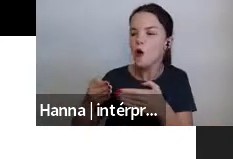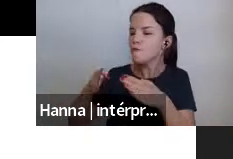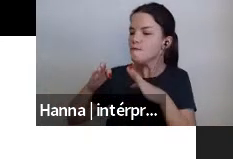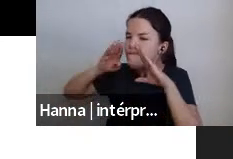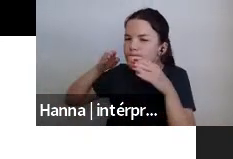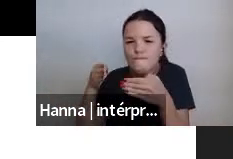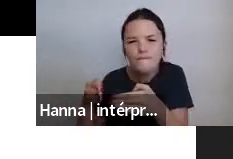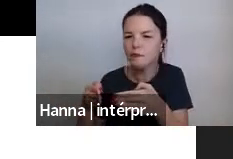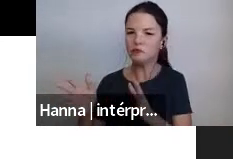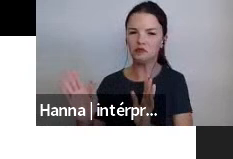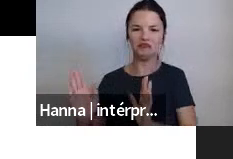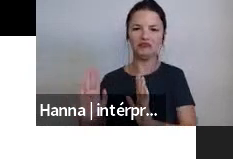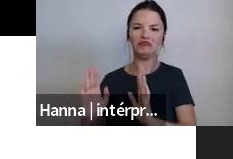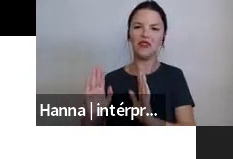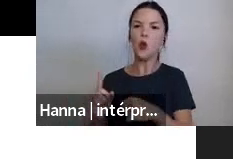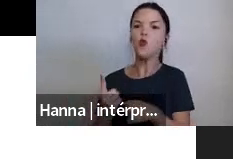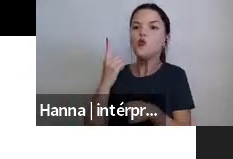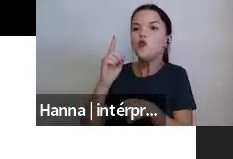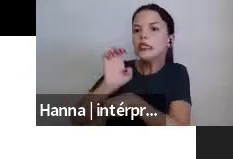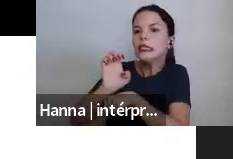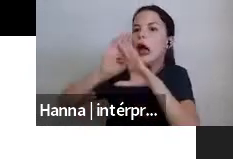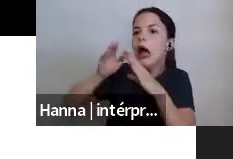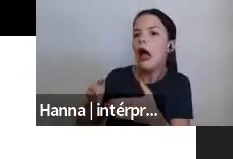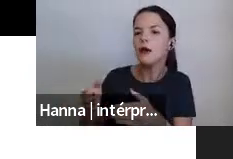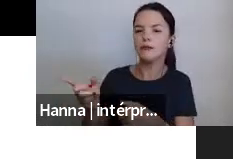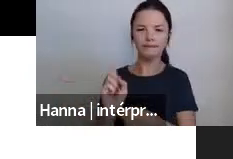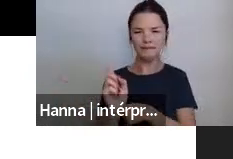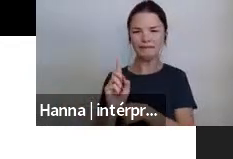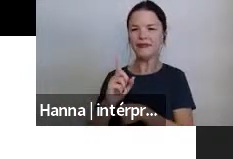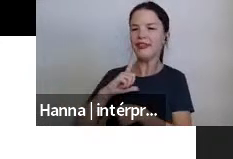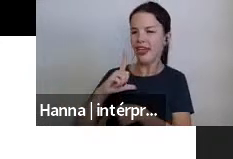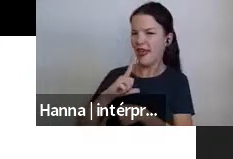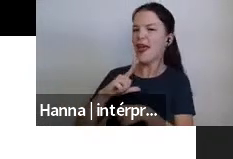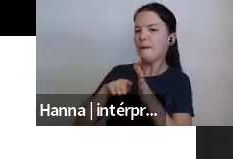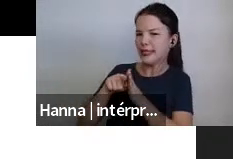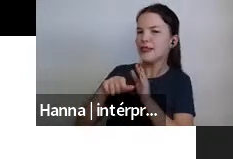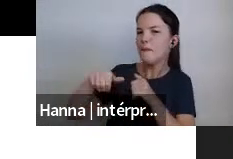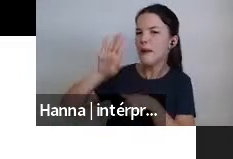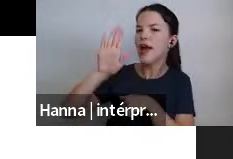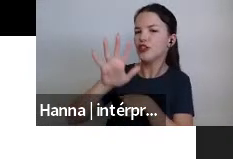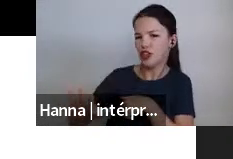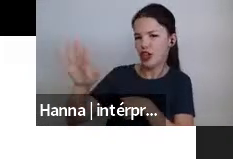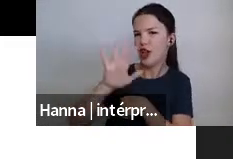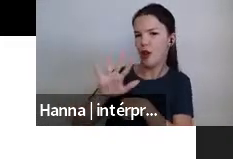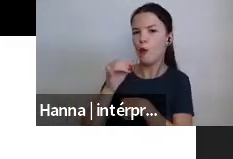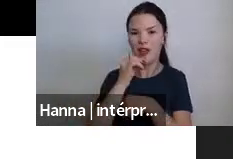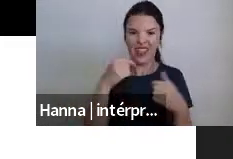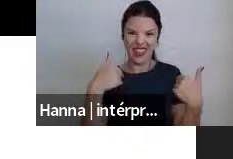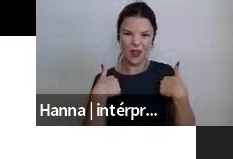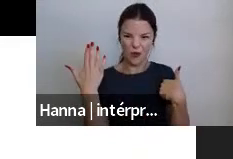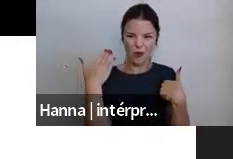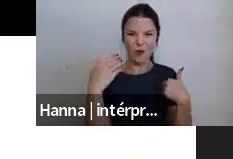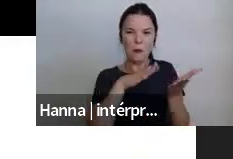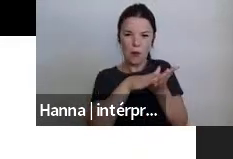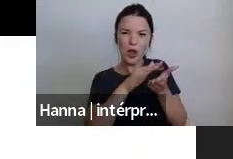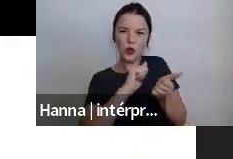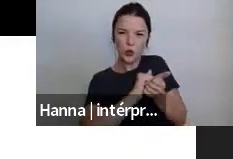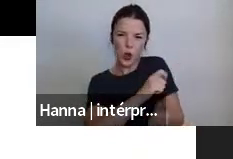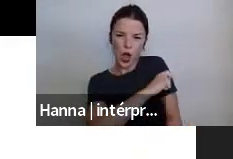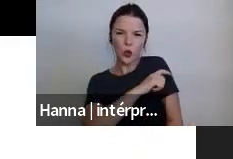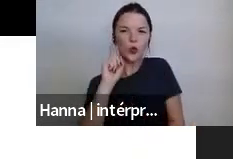state, like the one I published with my deaf students. But